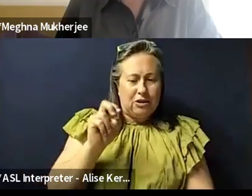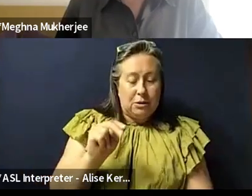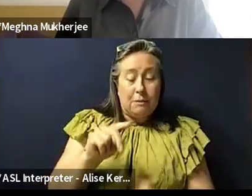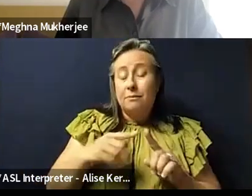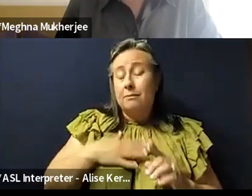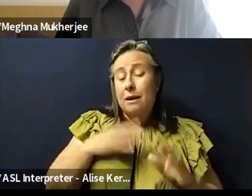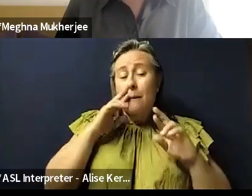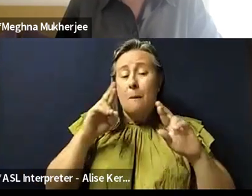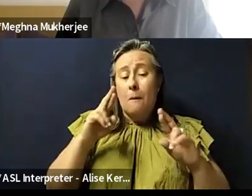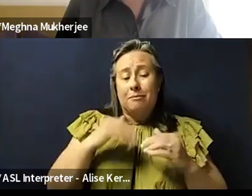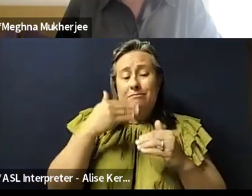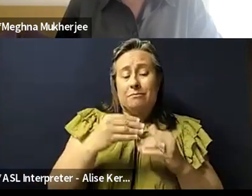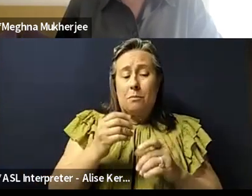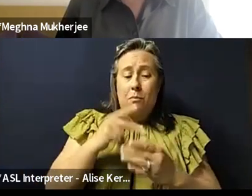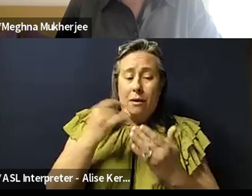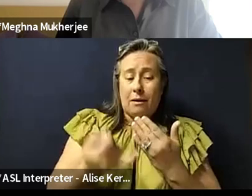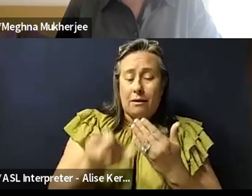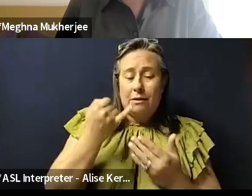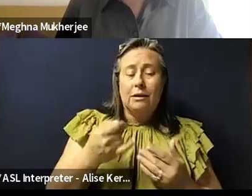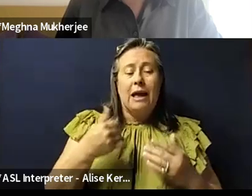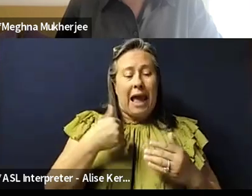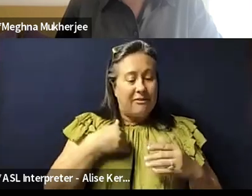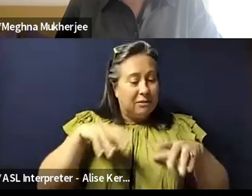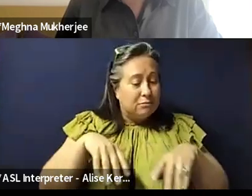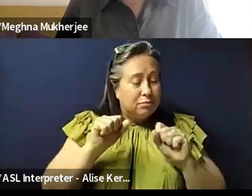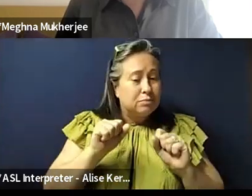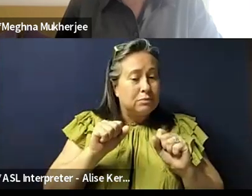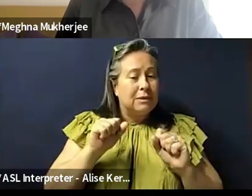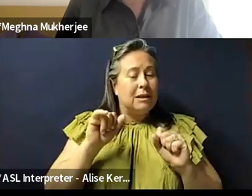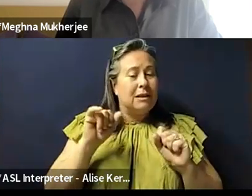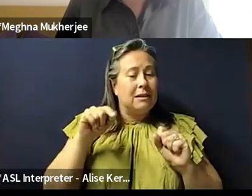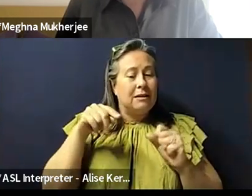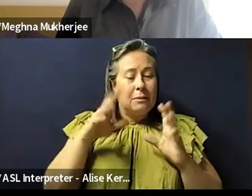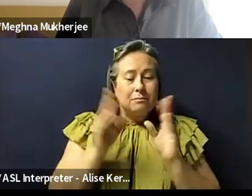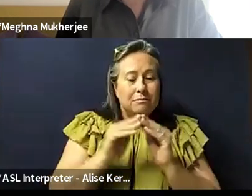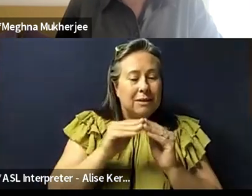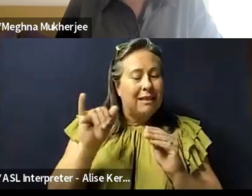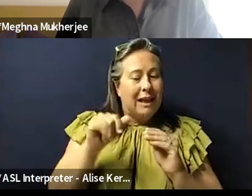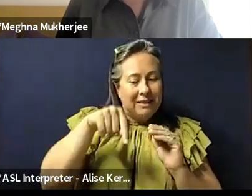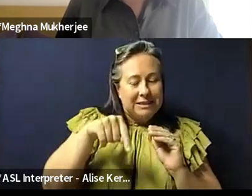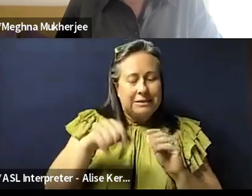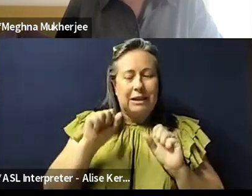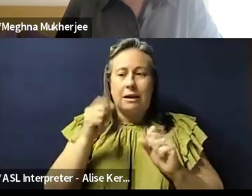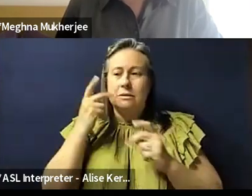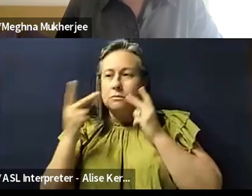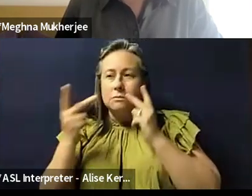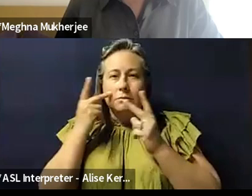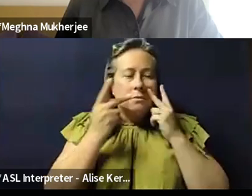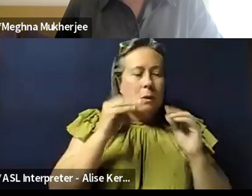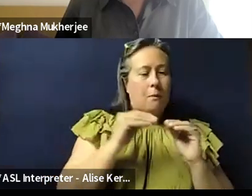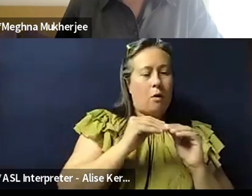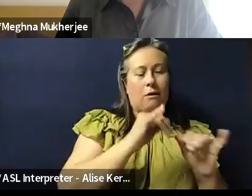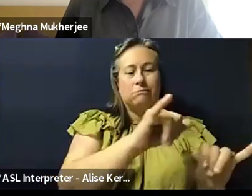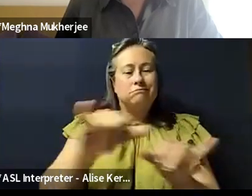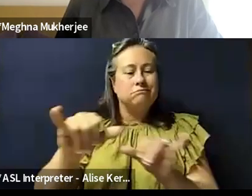project, my hope in having gatherings like this through NHGRI, that we can see more commonalities across groups. Somebody asked in the